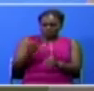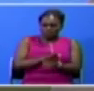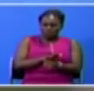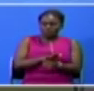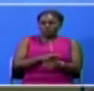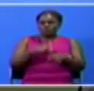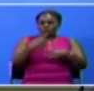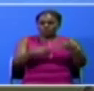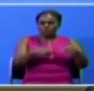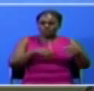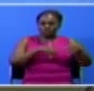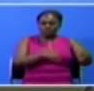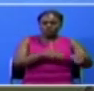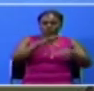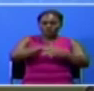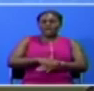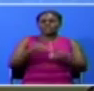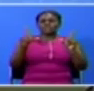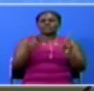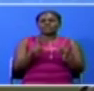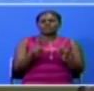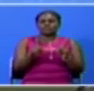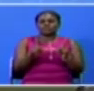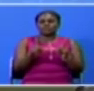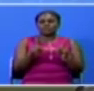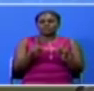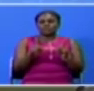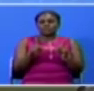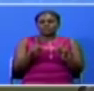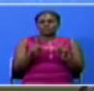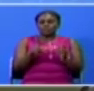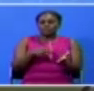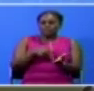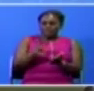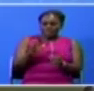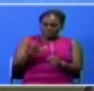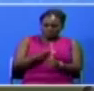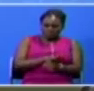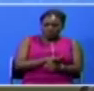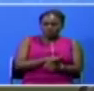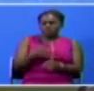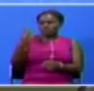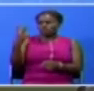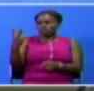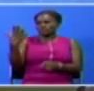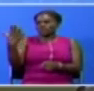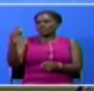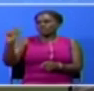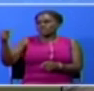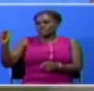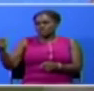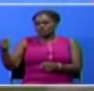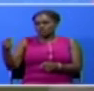process and was awarded the license on a trial basis and would eventually pay the full amount of $25 million,